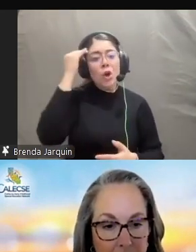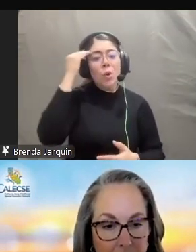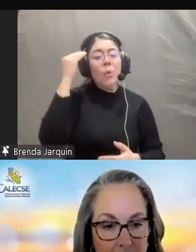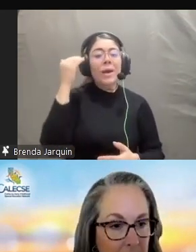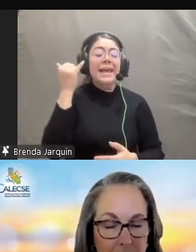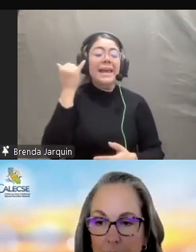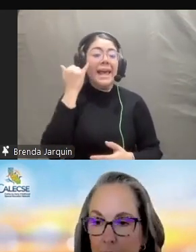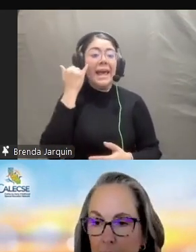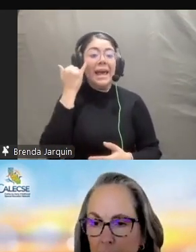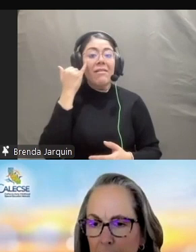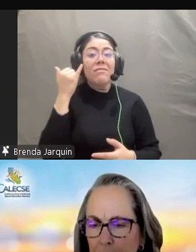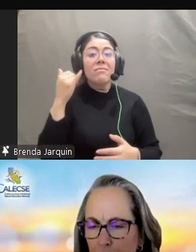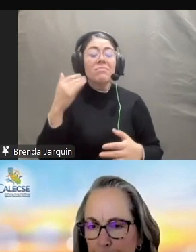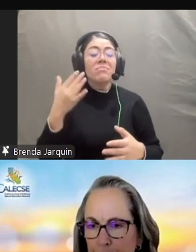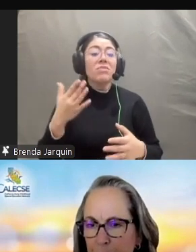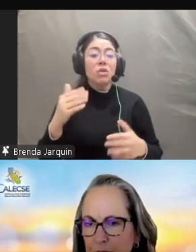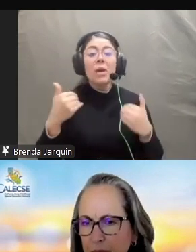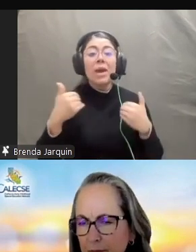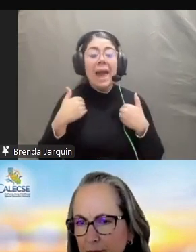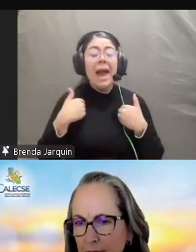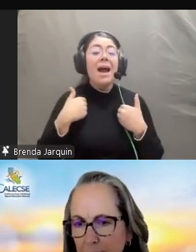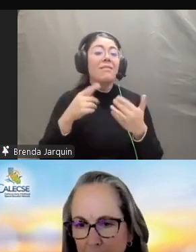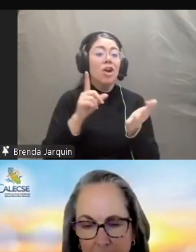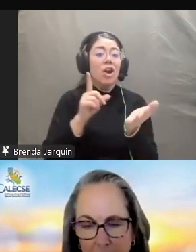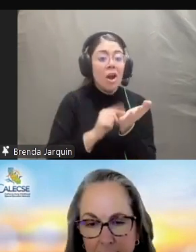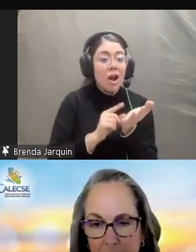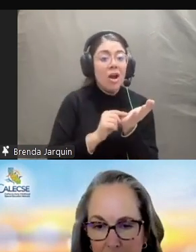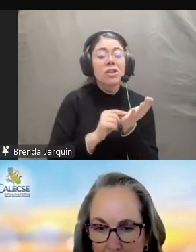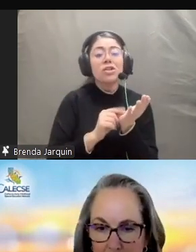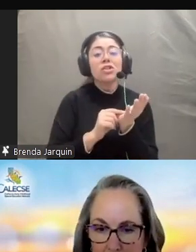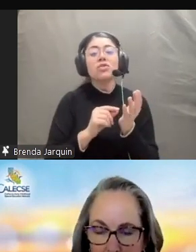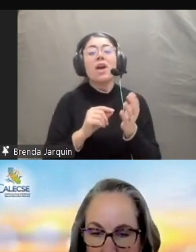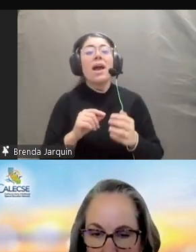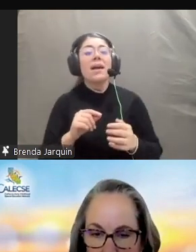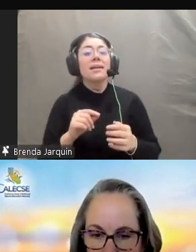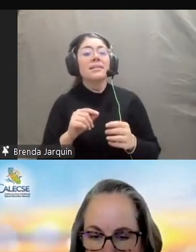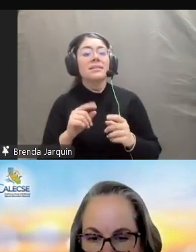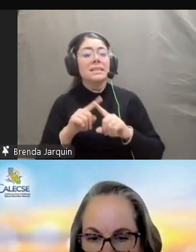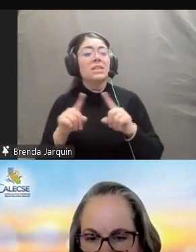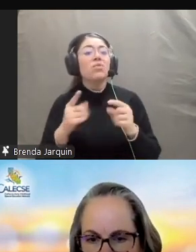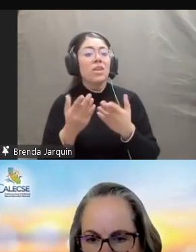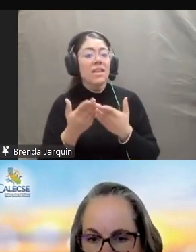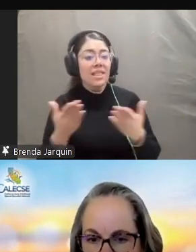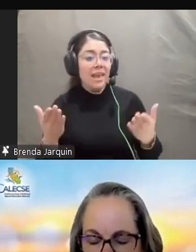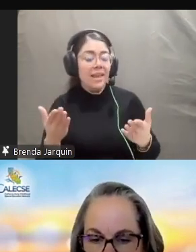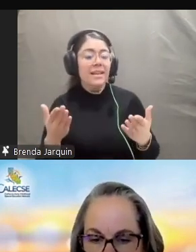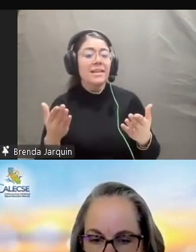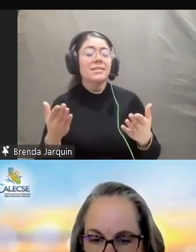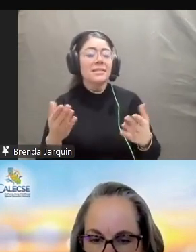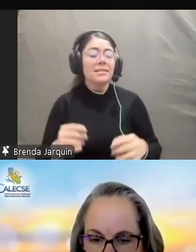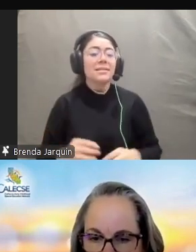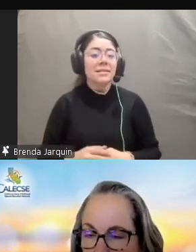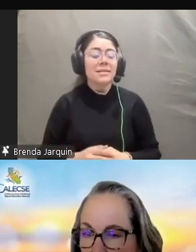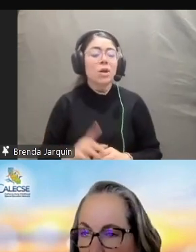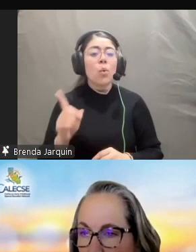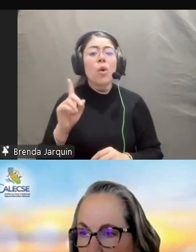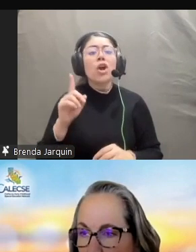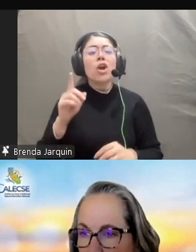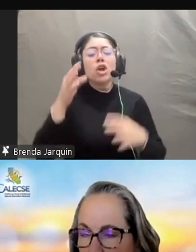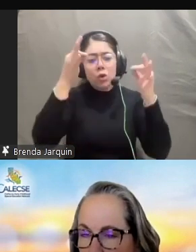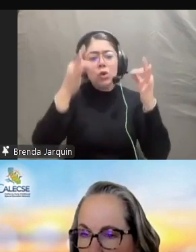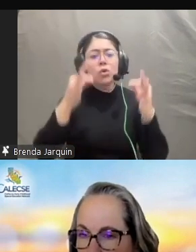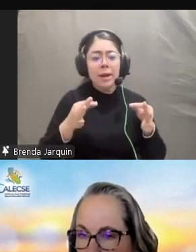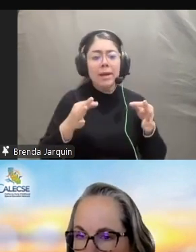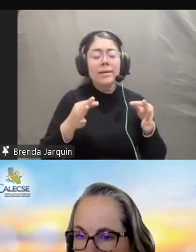agreement? And do you know where to find it? We have found throughout many presentations that because there is so much